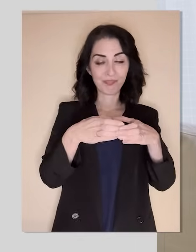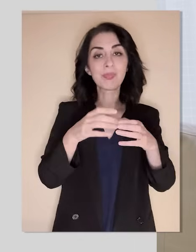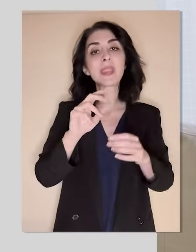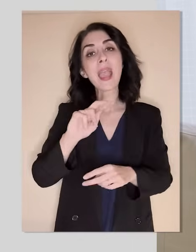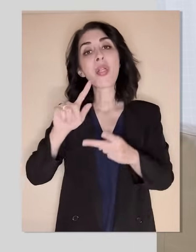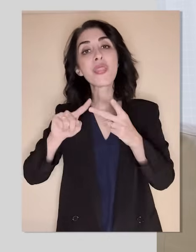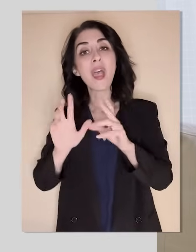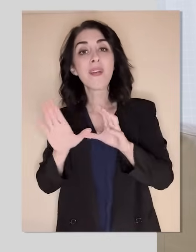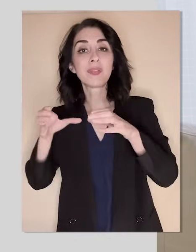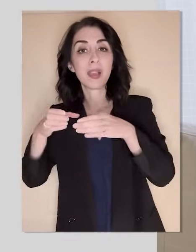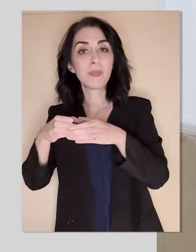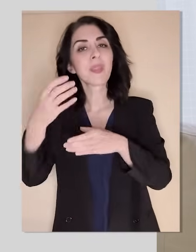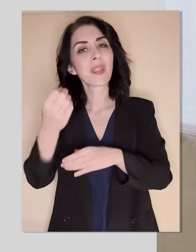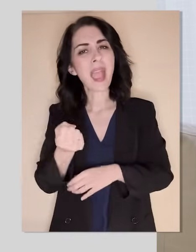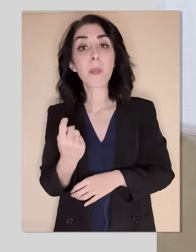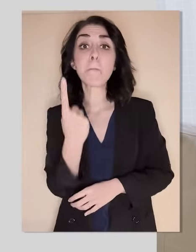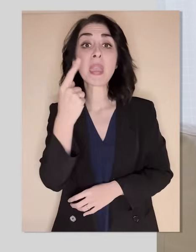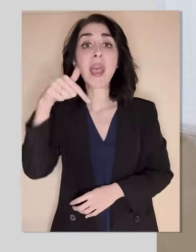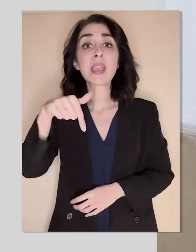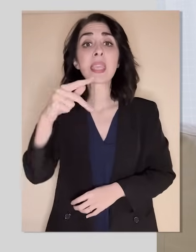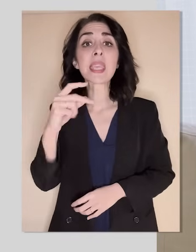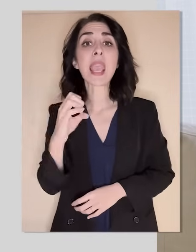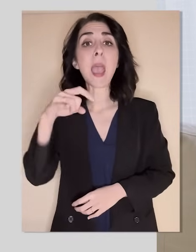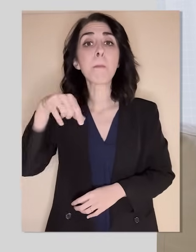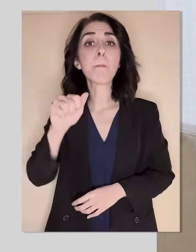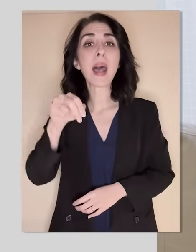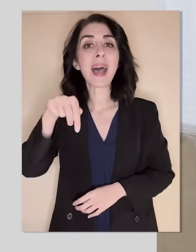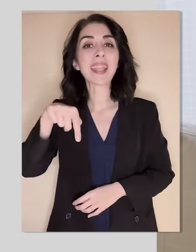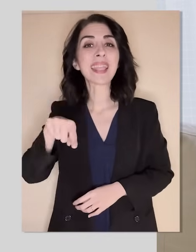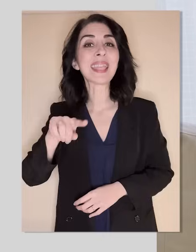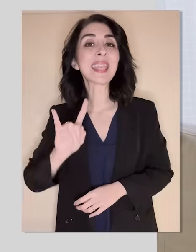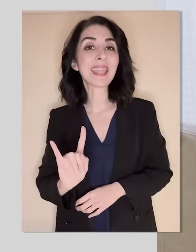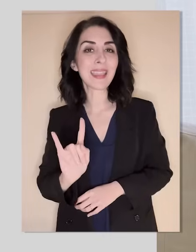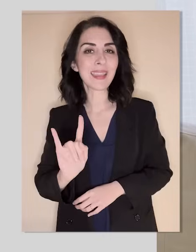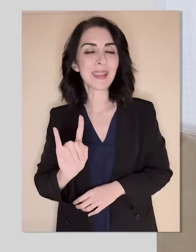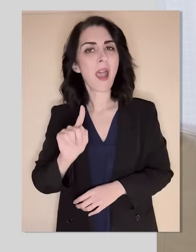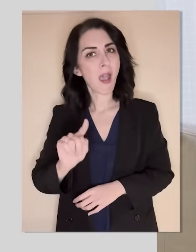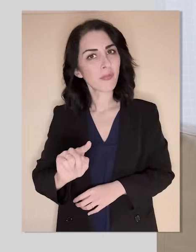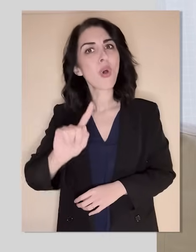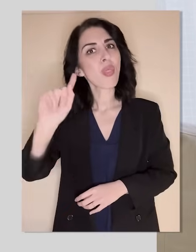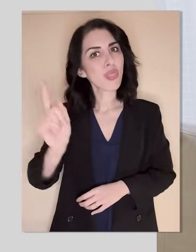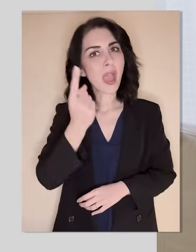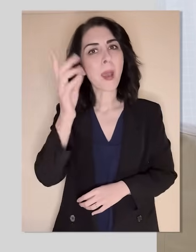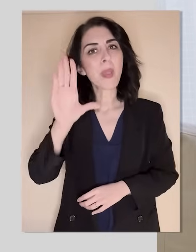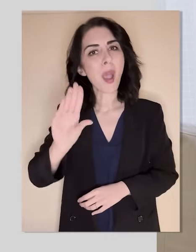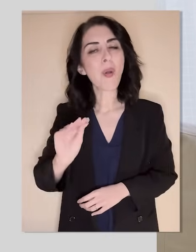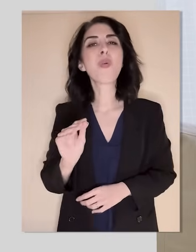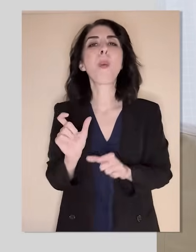the injectable monoclonal antibodies for several years now, probably since